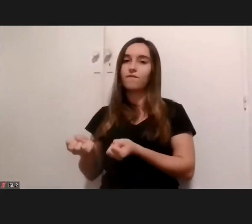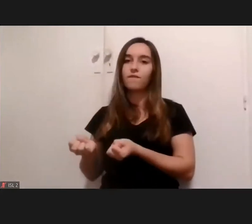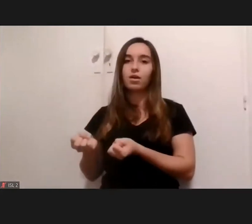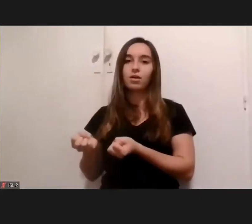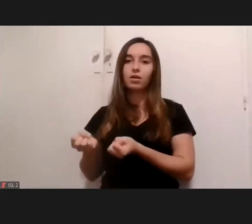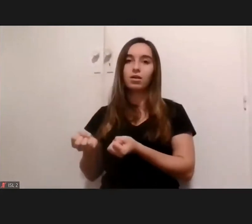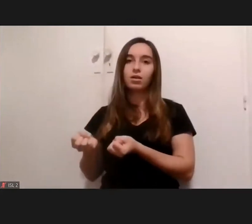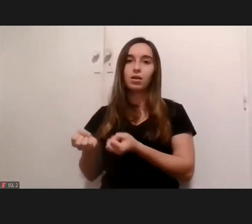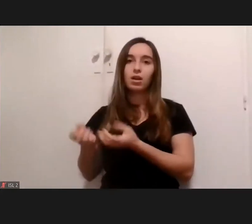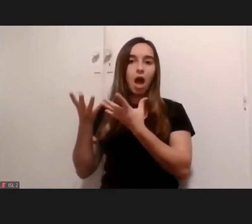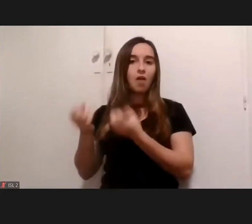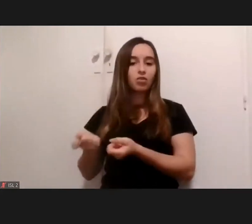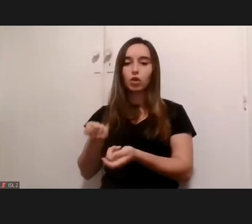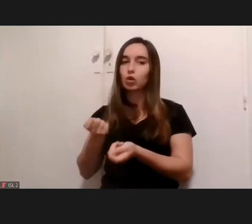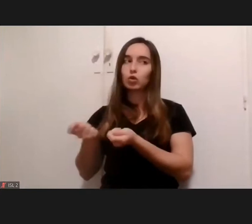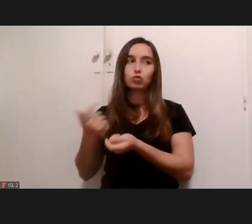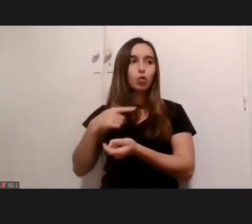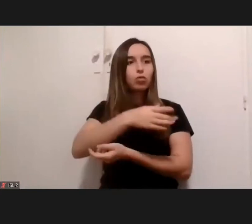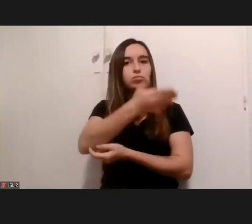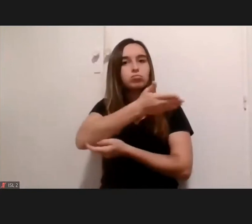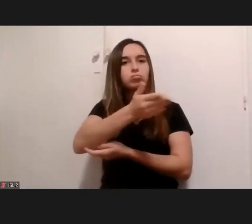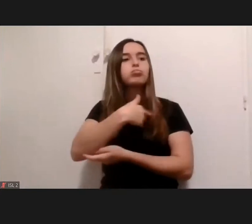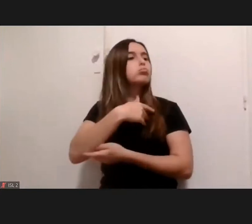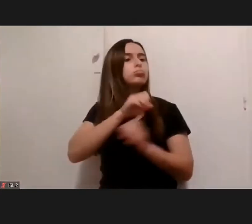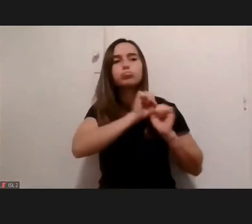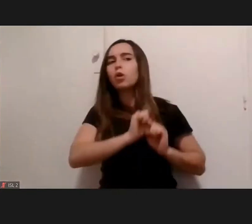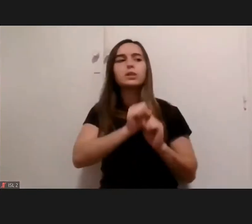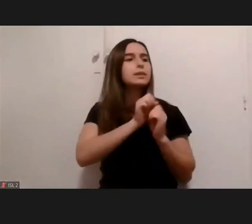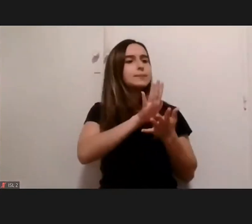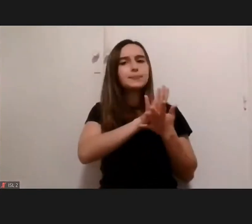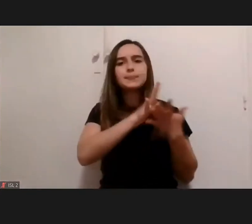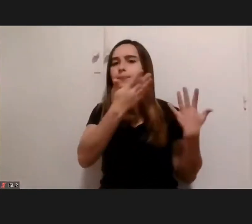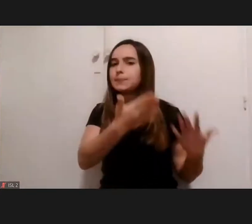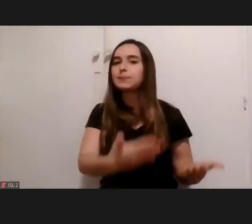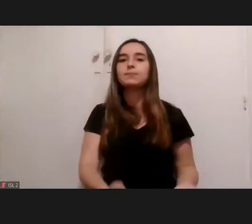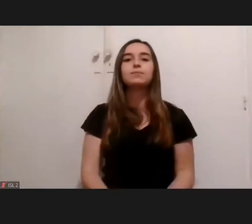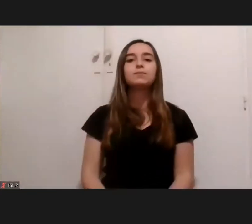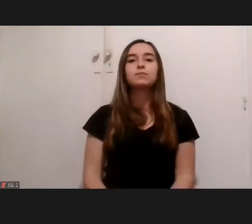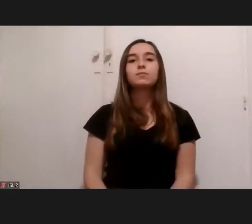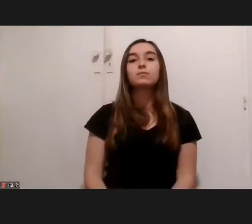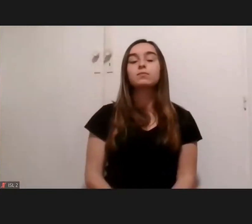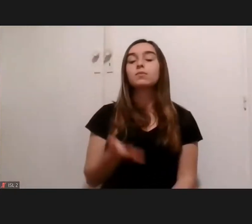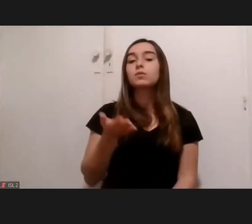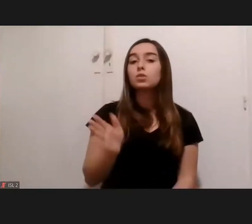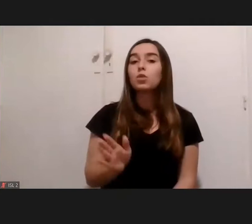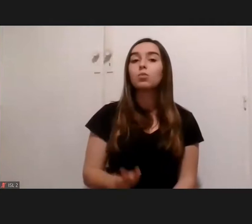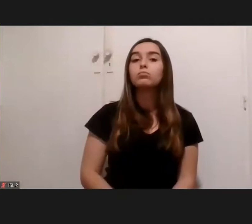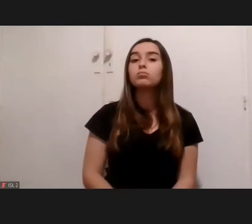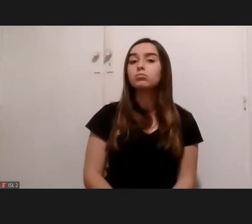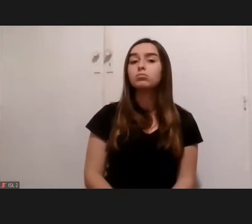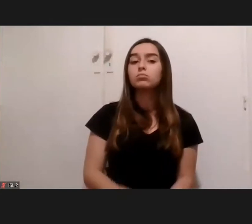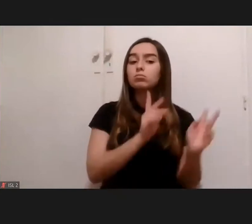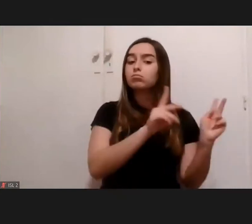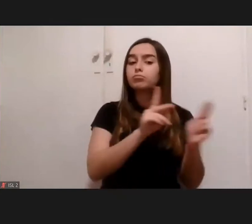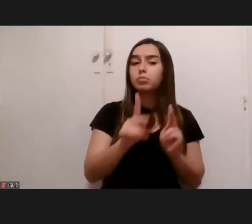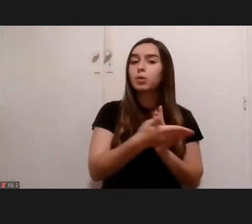under control, this really became a sort of a killer factor for the whole experience. So there's an increasing group of people, also older